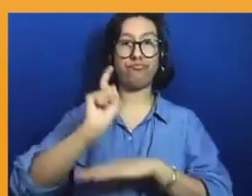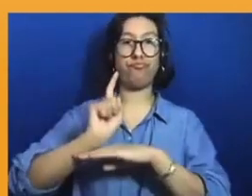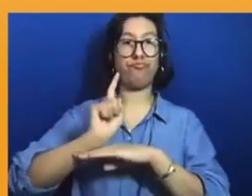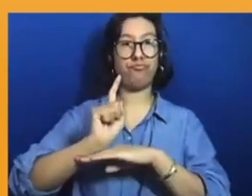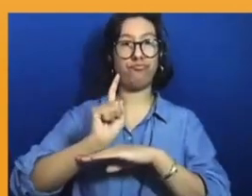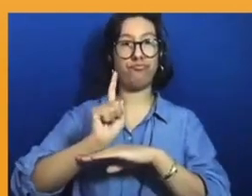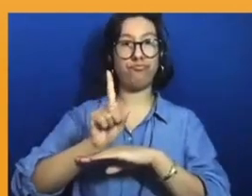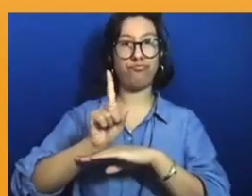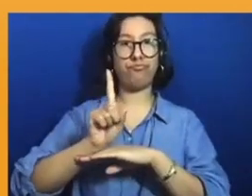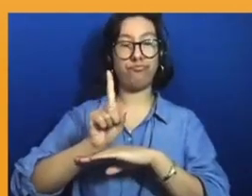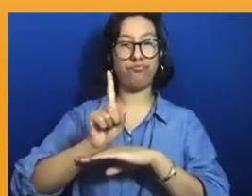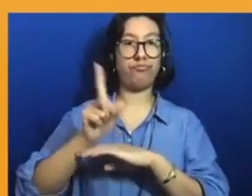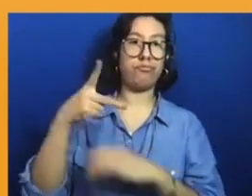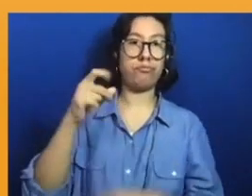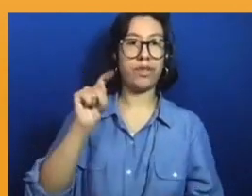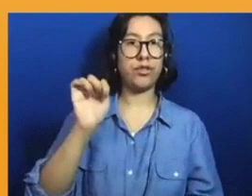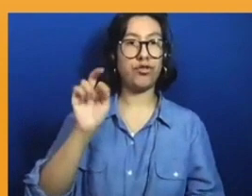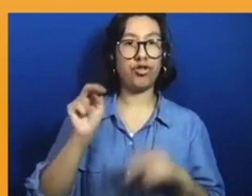And